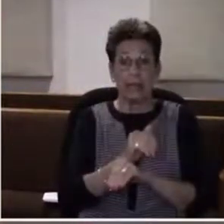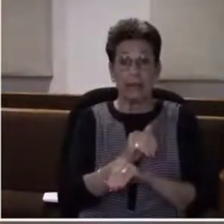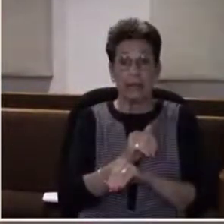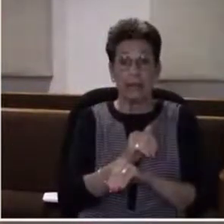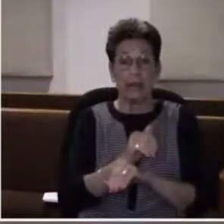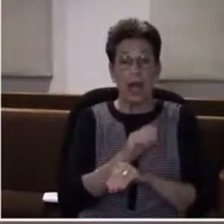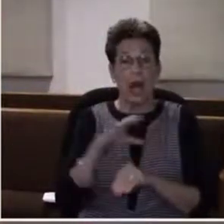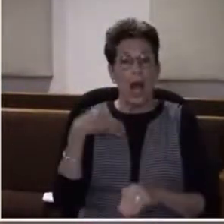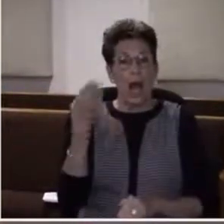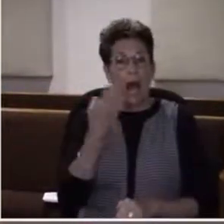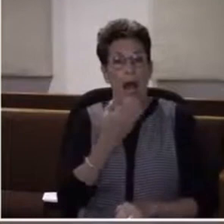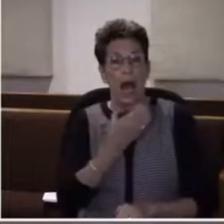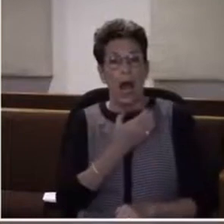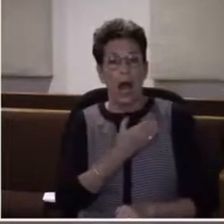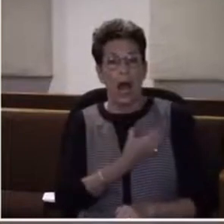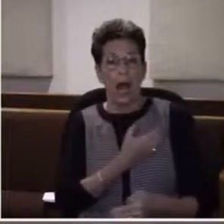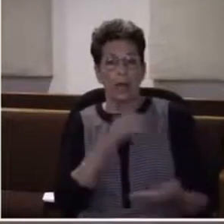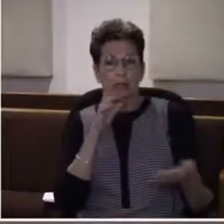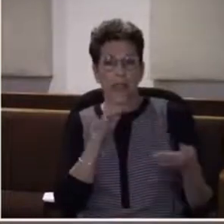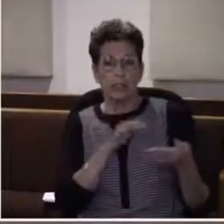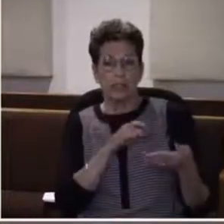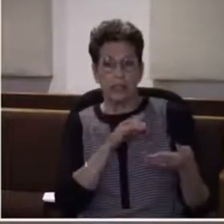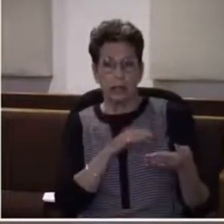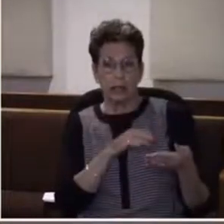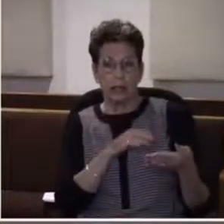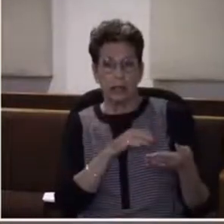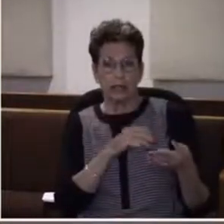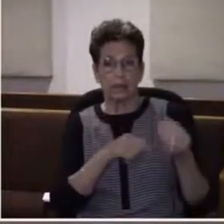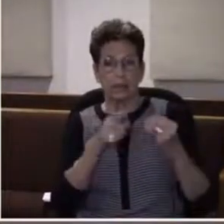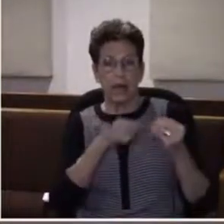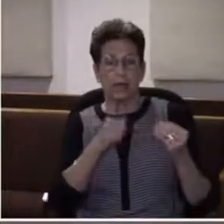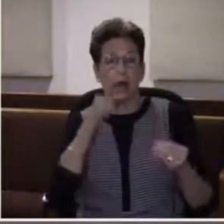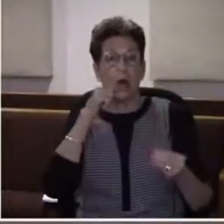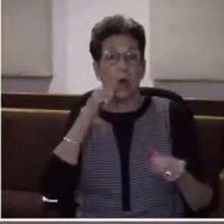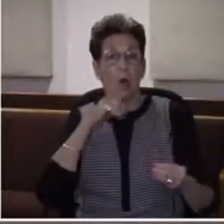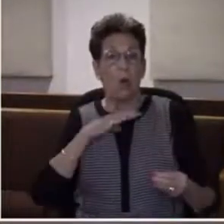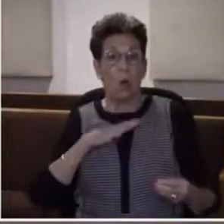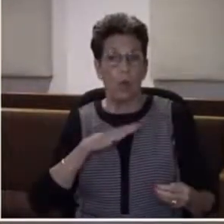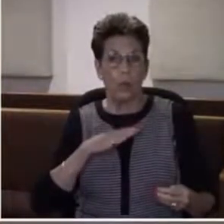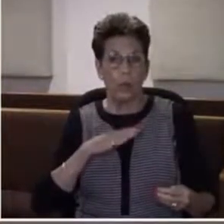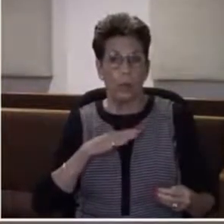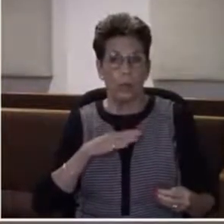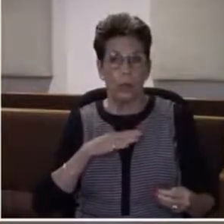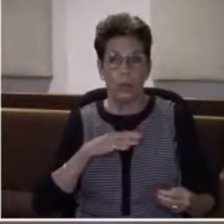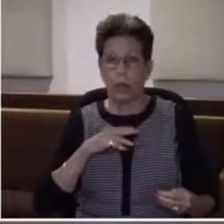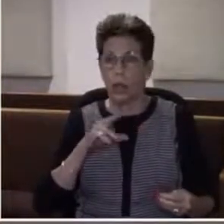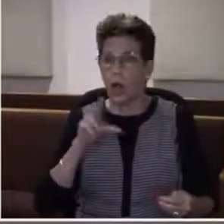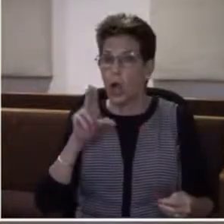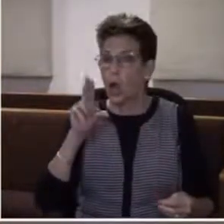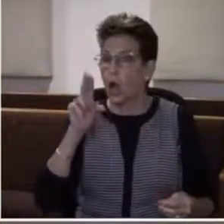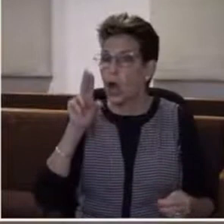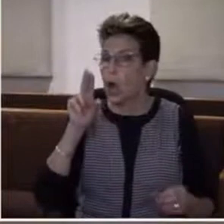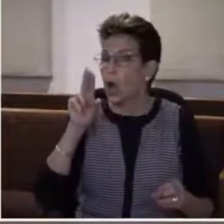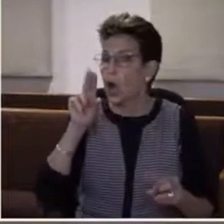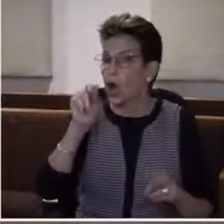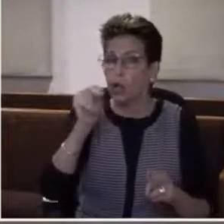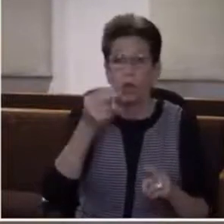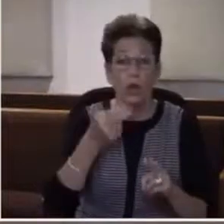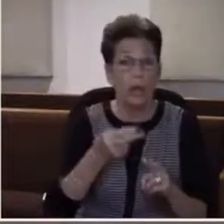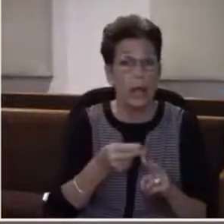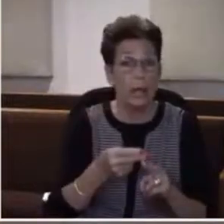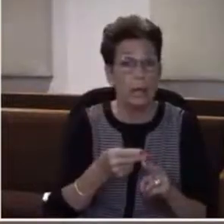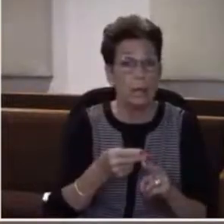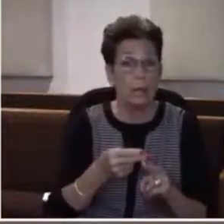name. She is a female. We're only told of her origin, of where she